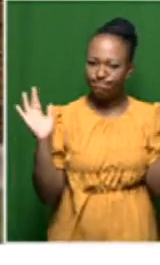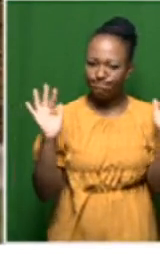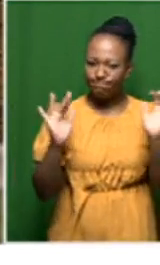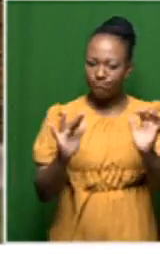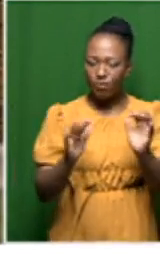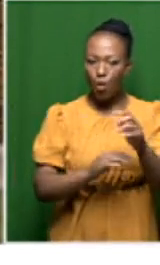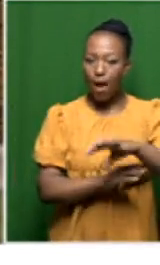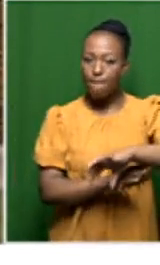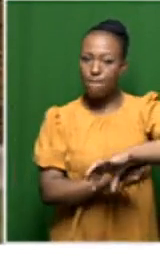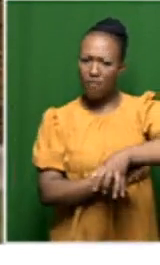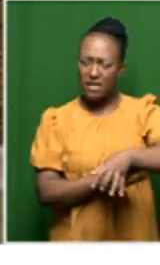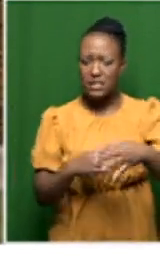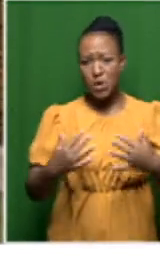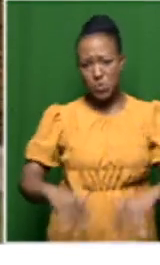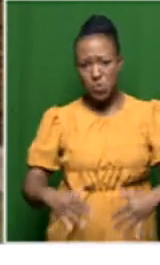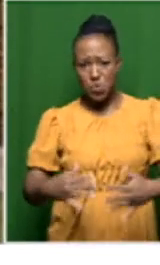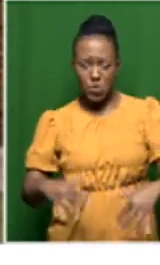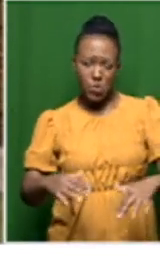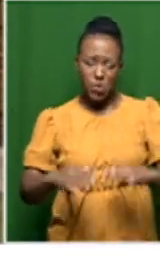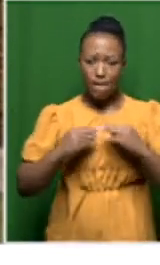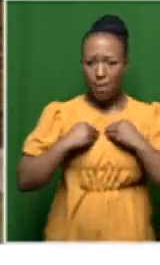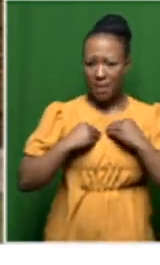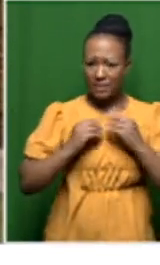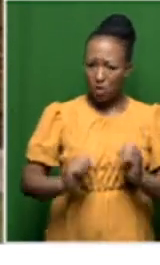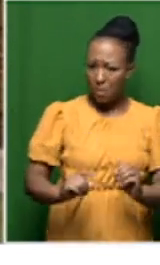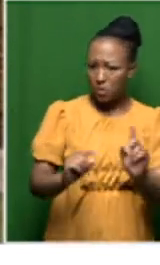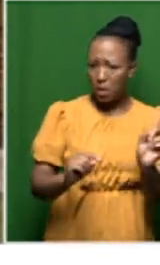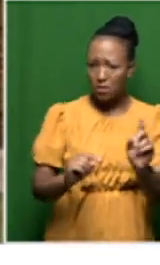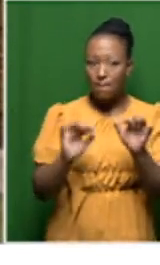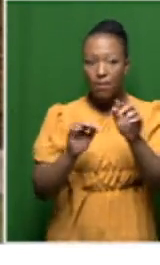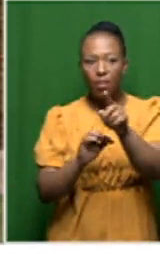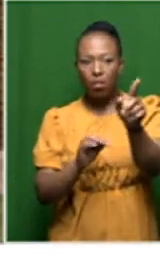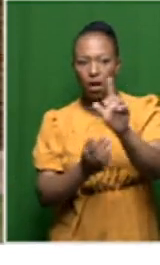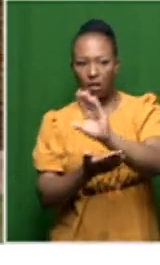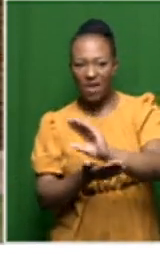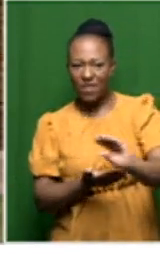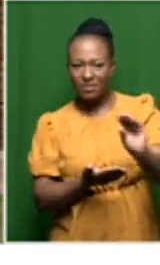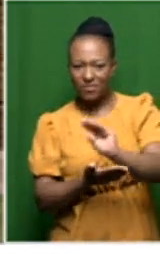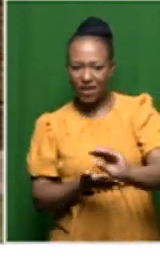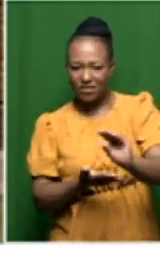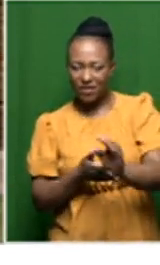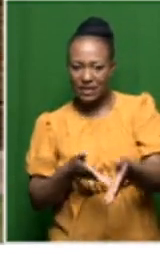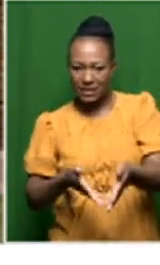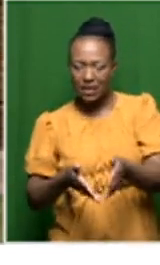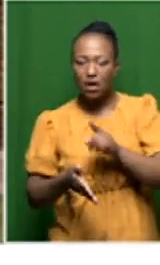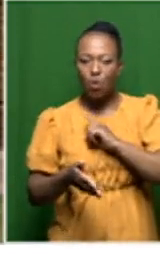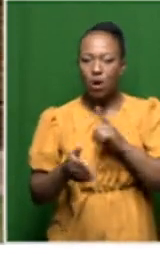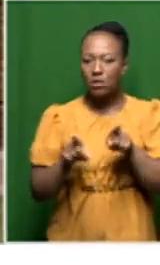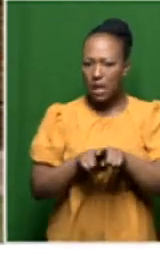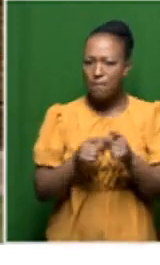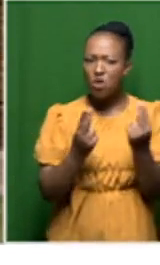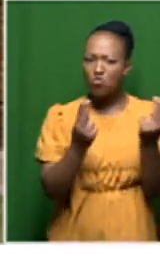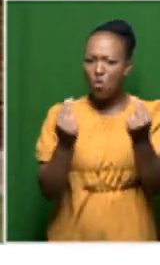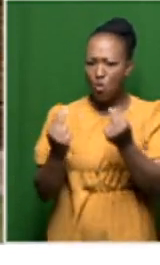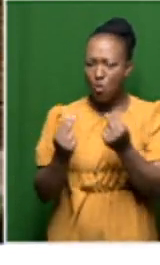province has in terms of the property, so that we can be able to attract investors. At the same time, we're able to introduce new entrants